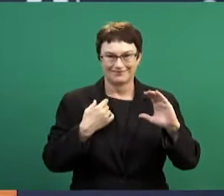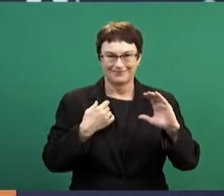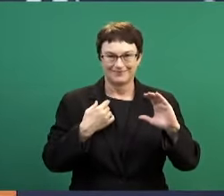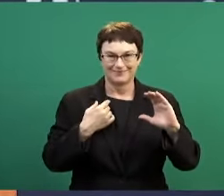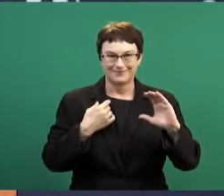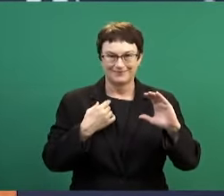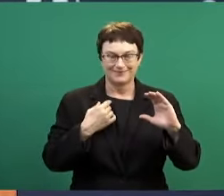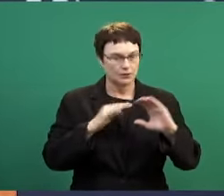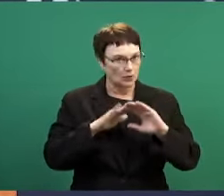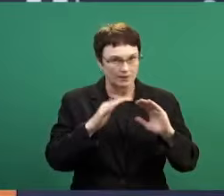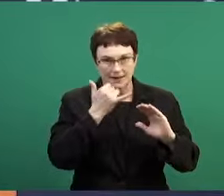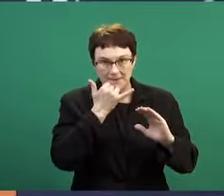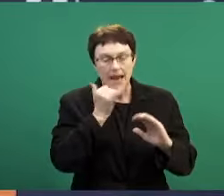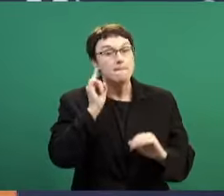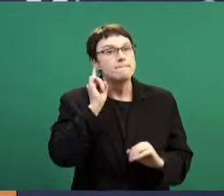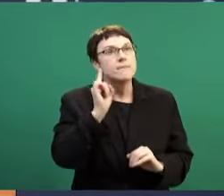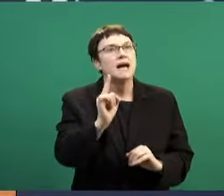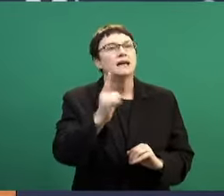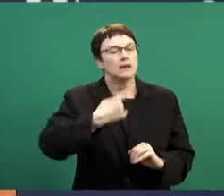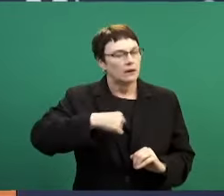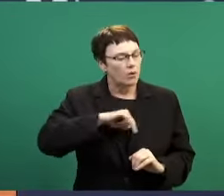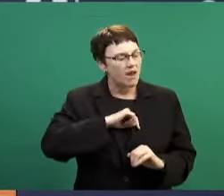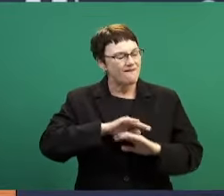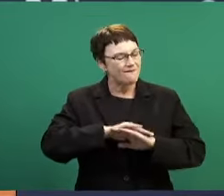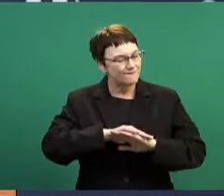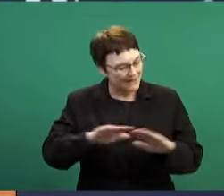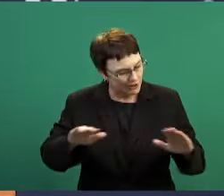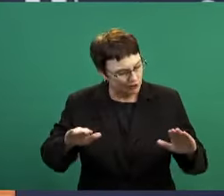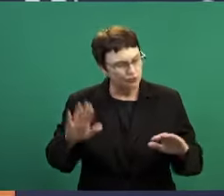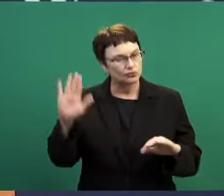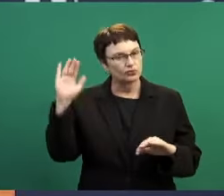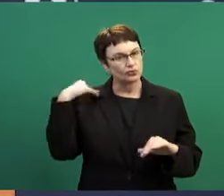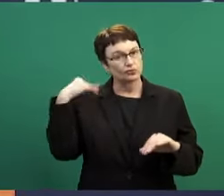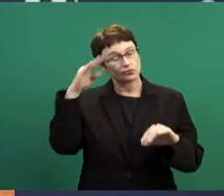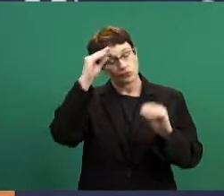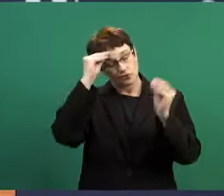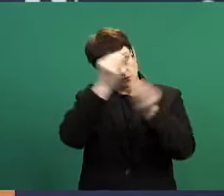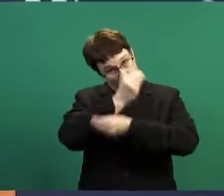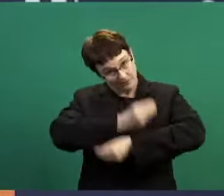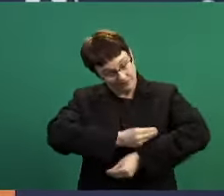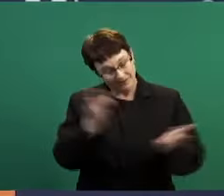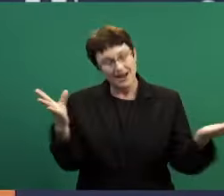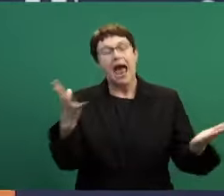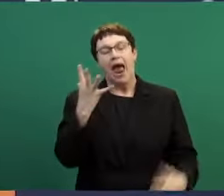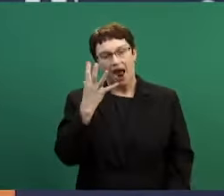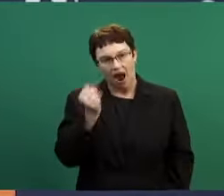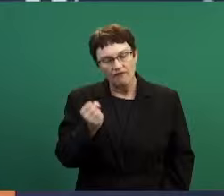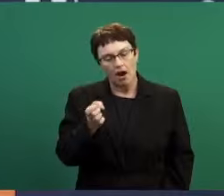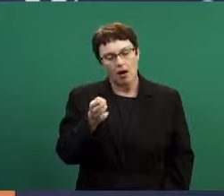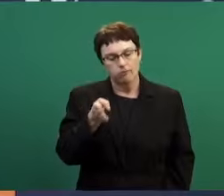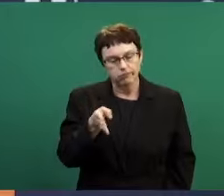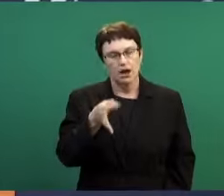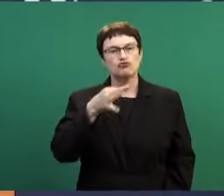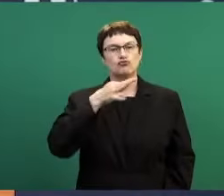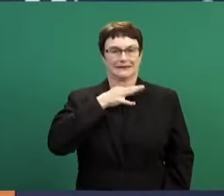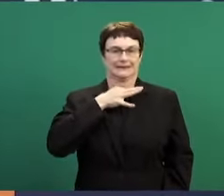but we had highlighted that there were risks to the inflation outlook and that they are on the